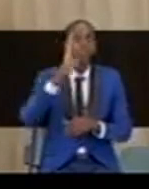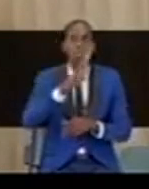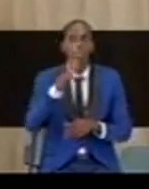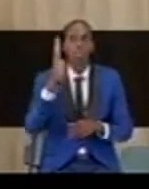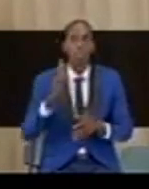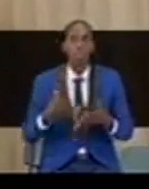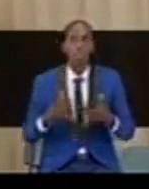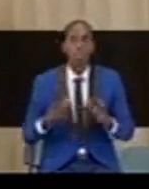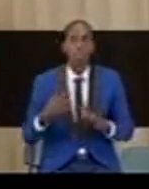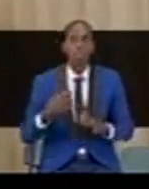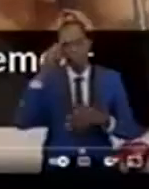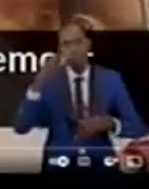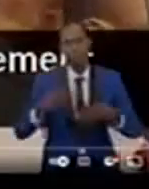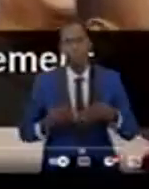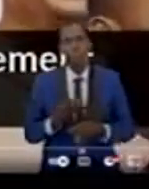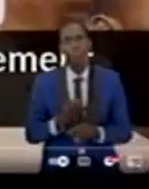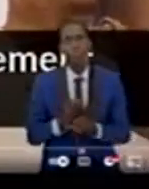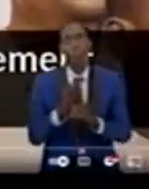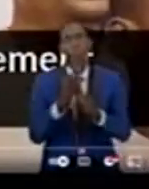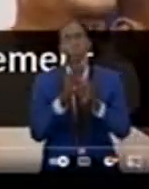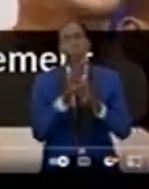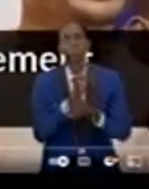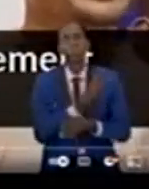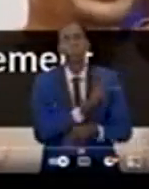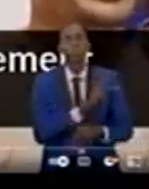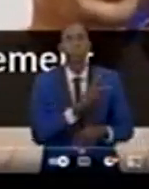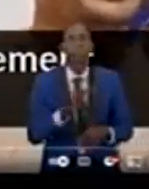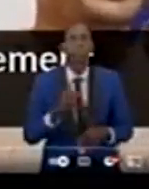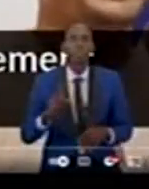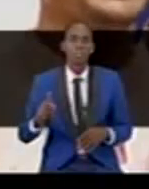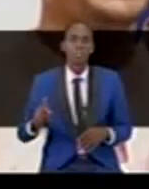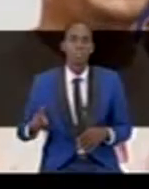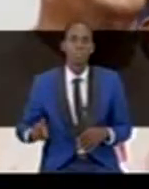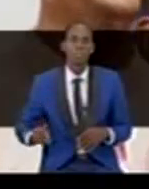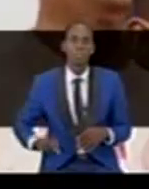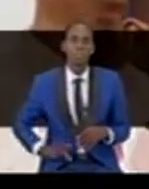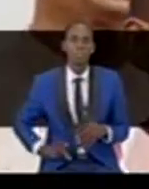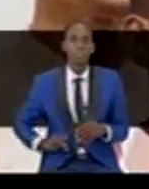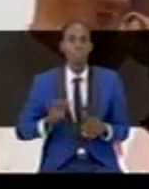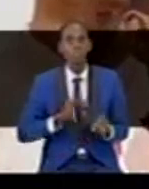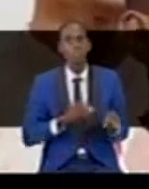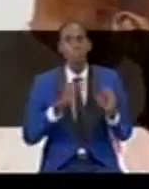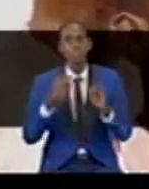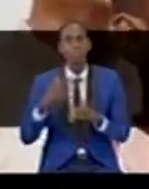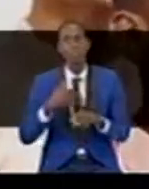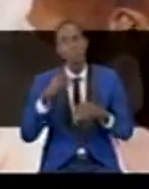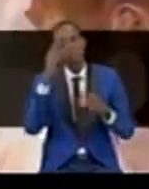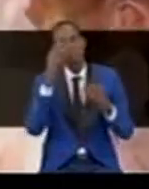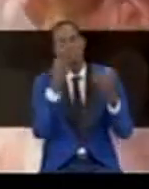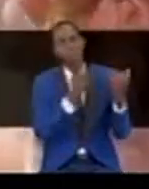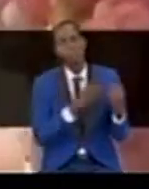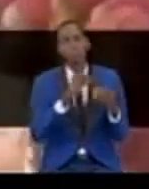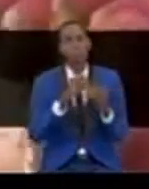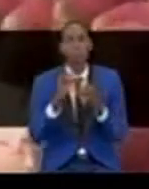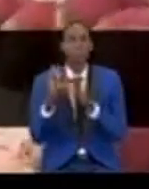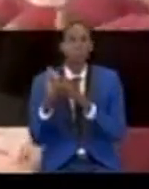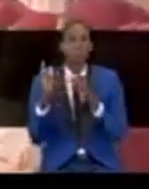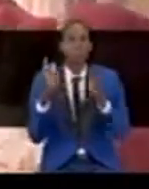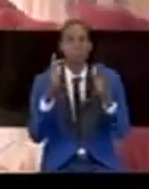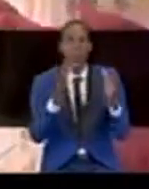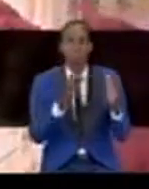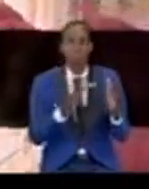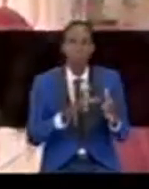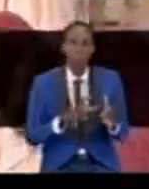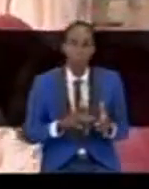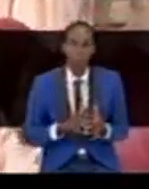He'll never let me go. I put my faith in Jesus. And I